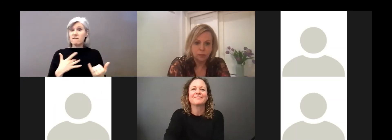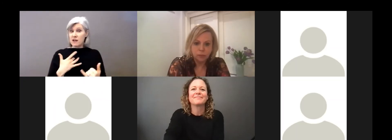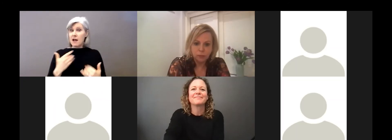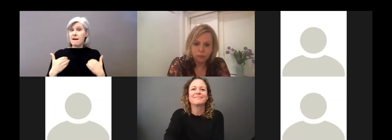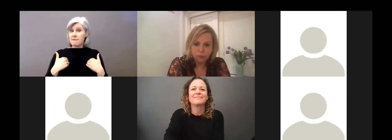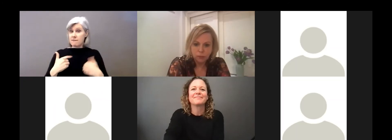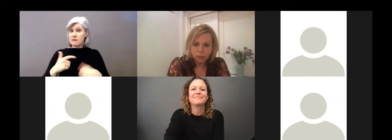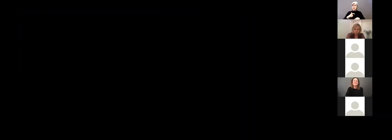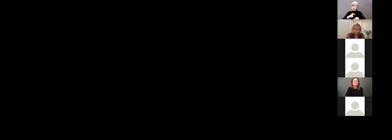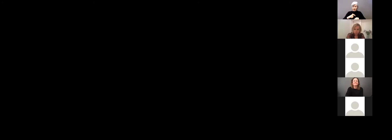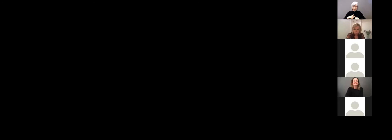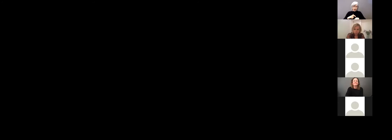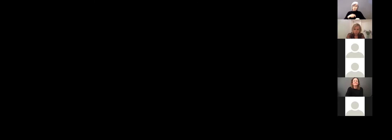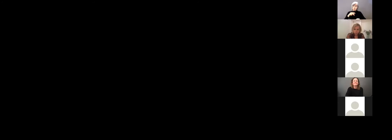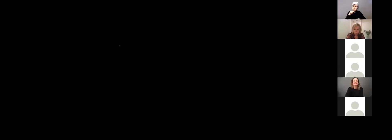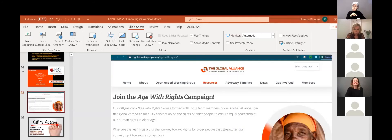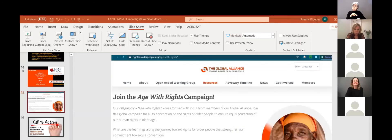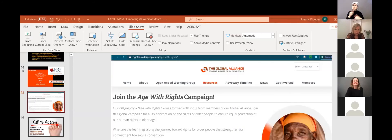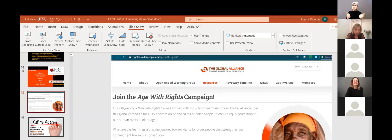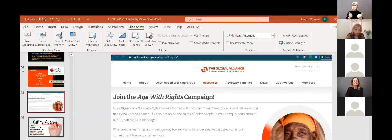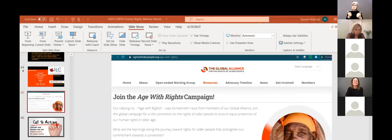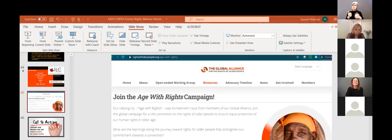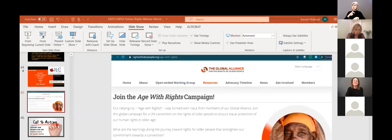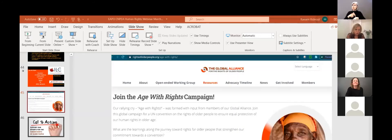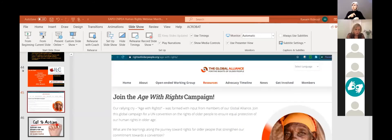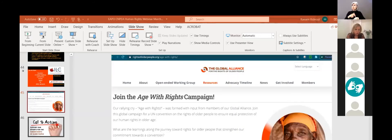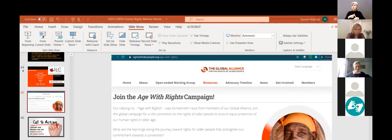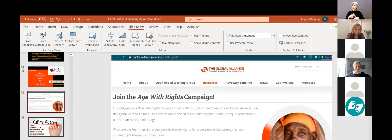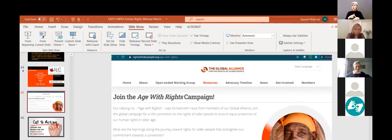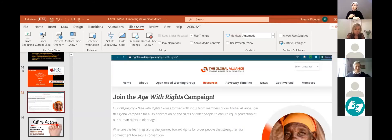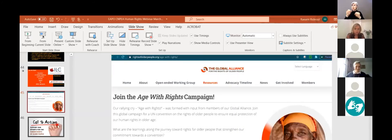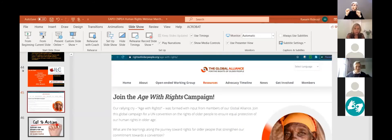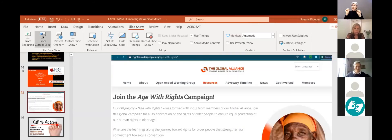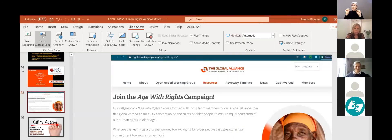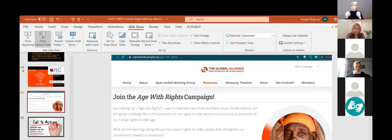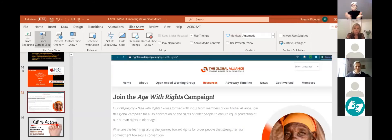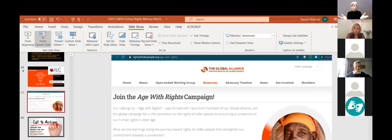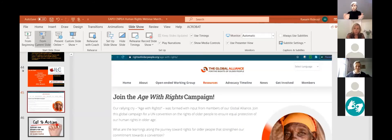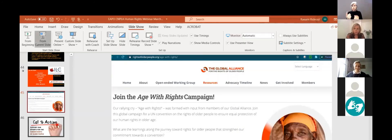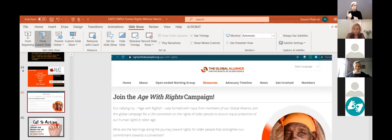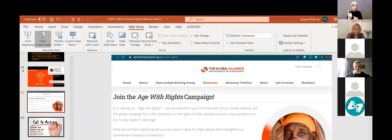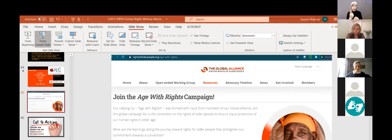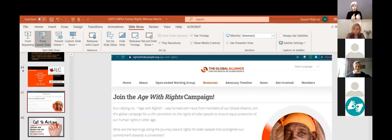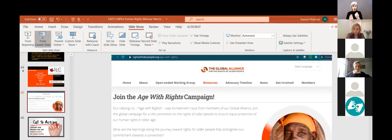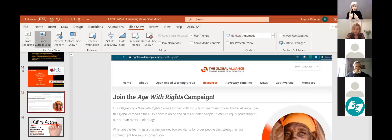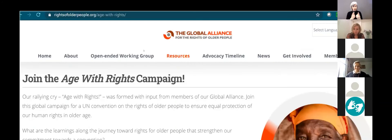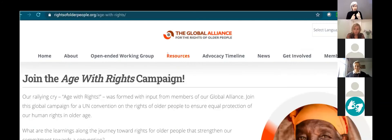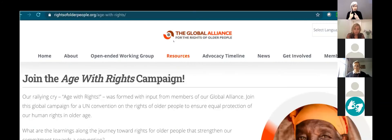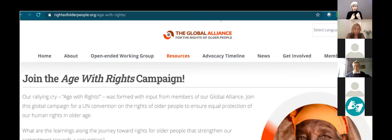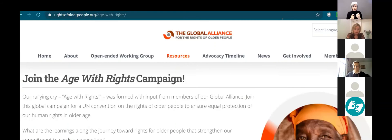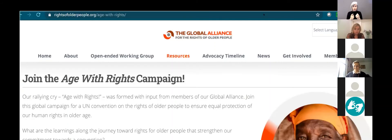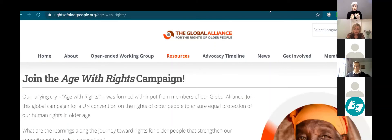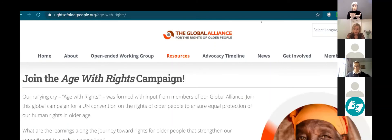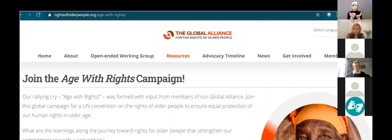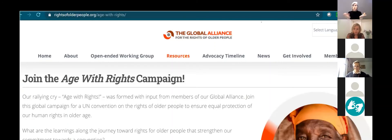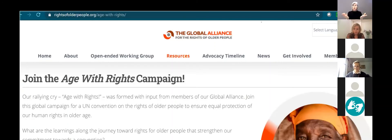questions. Maybe you can all turn on your cameras if you wish. The panelists, that would be